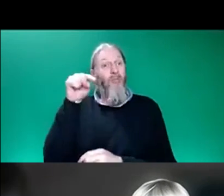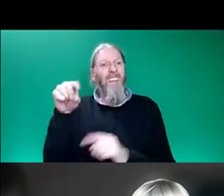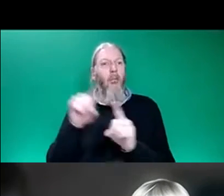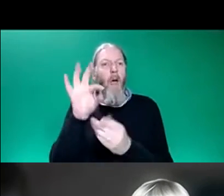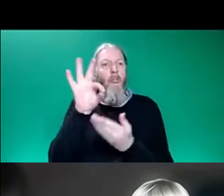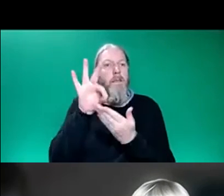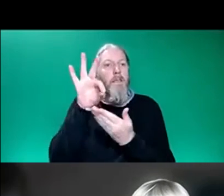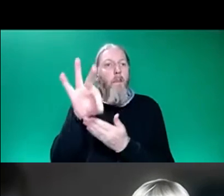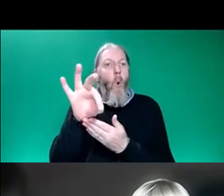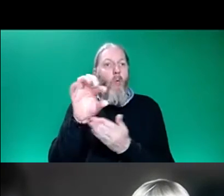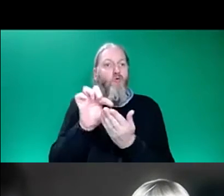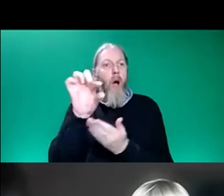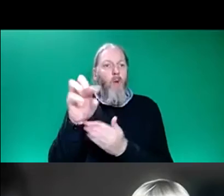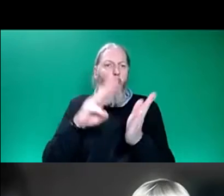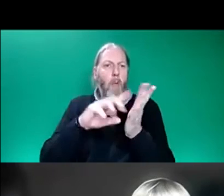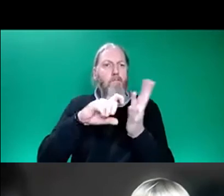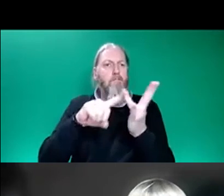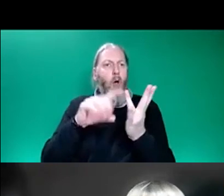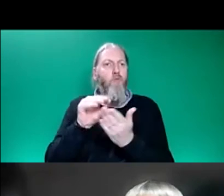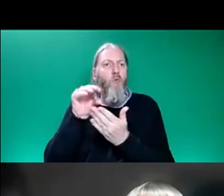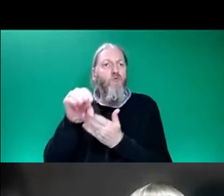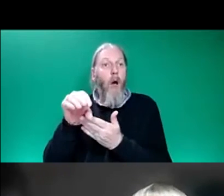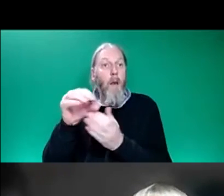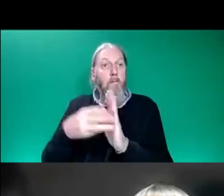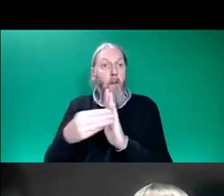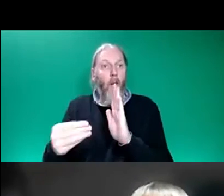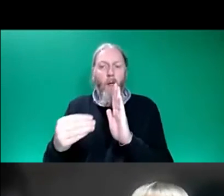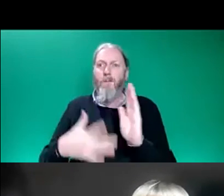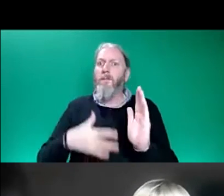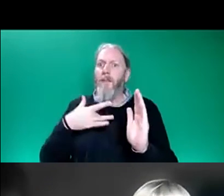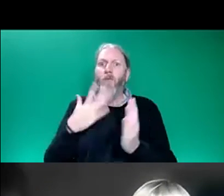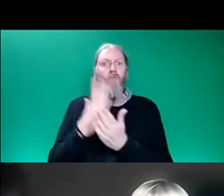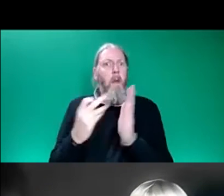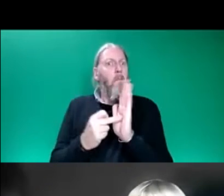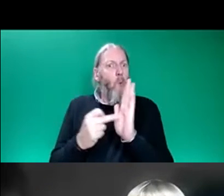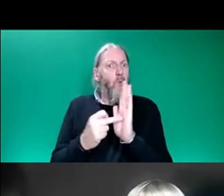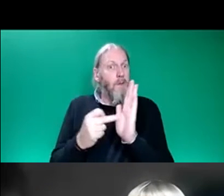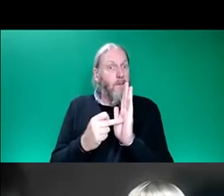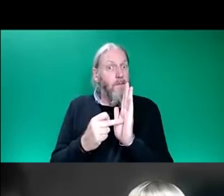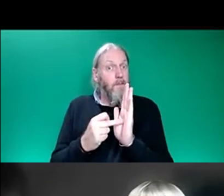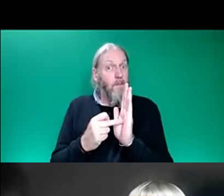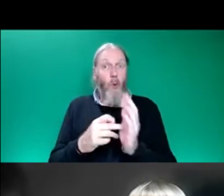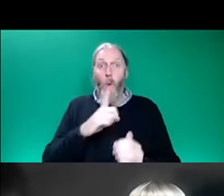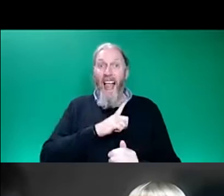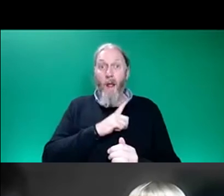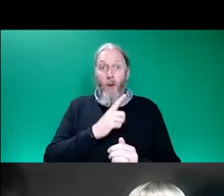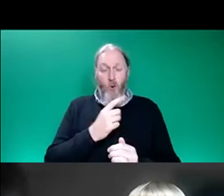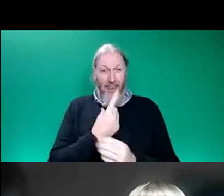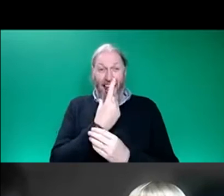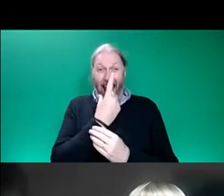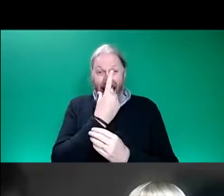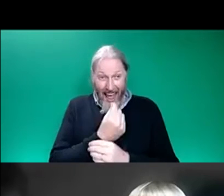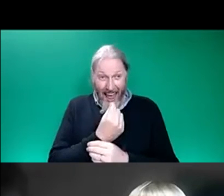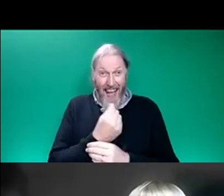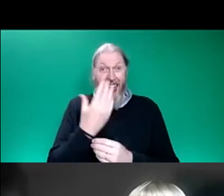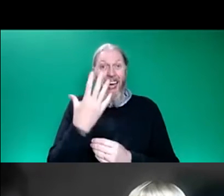the LGBTQ plus part of the fund felt really, really important. So powering up and giving space and place to grassroots activists